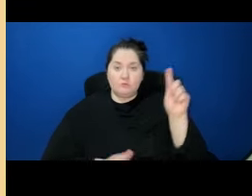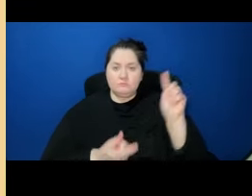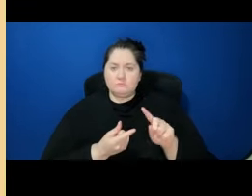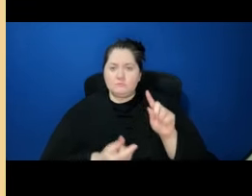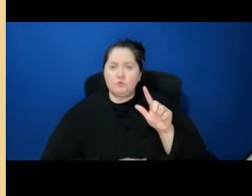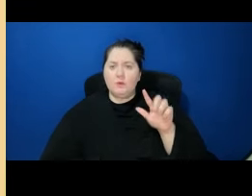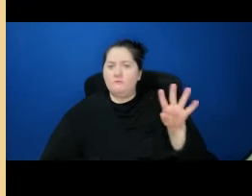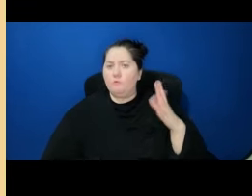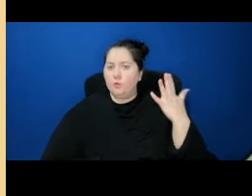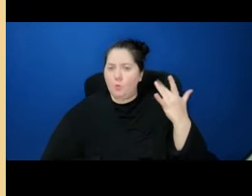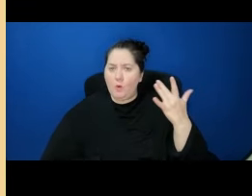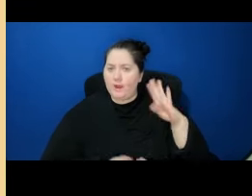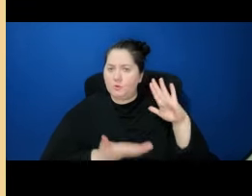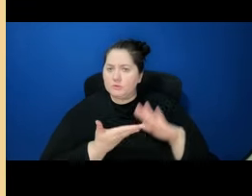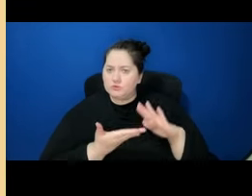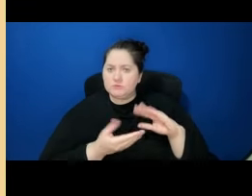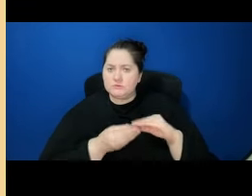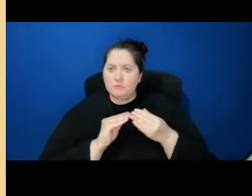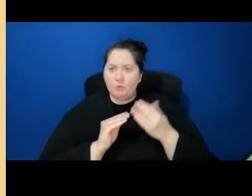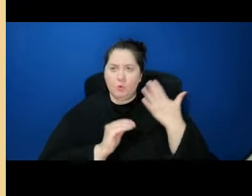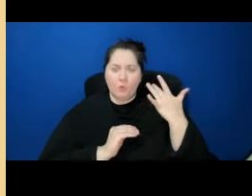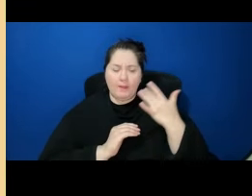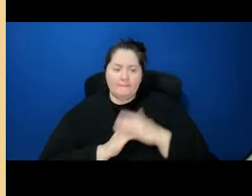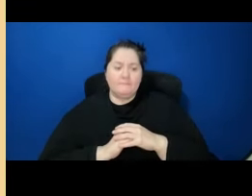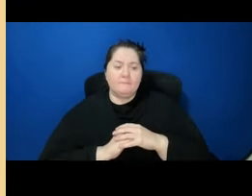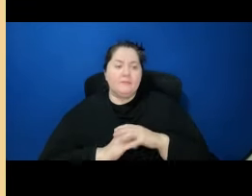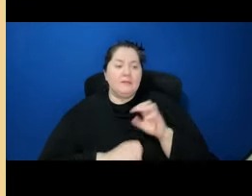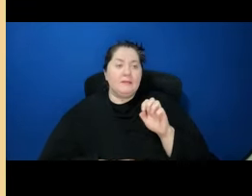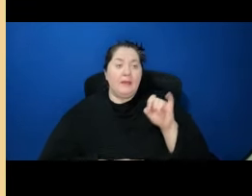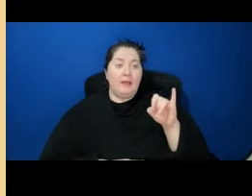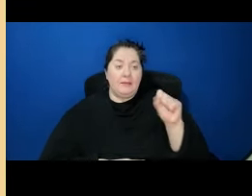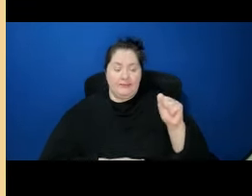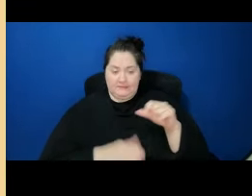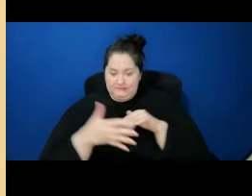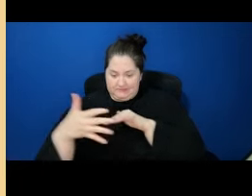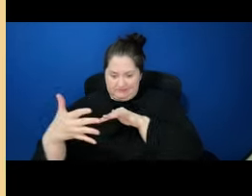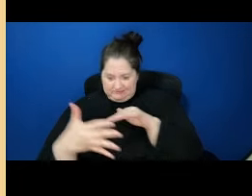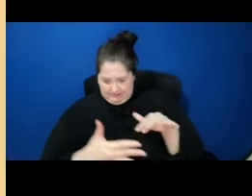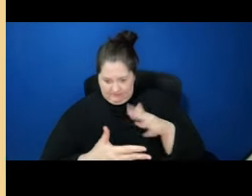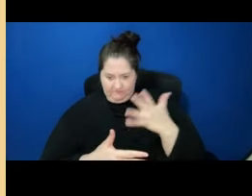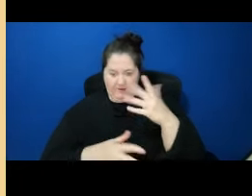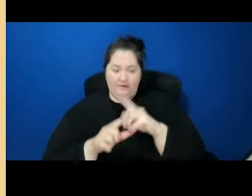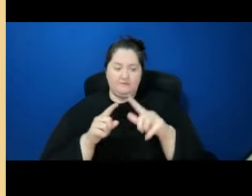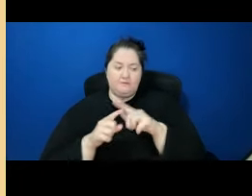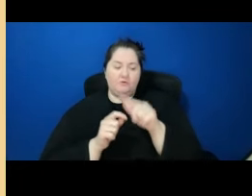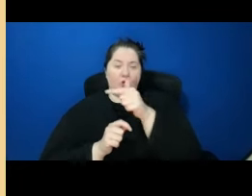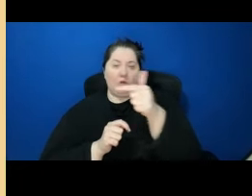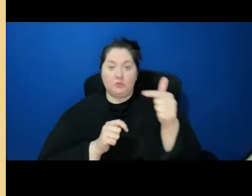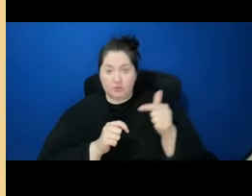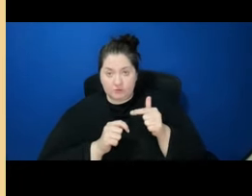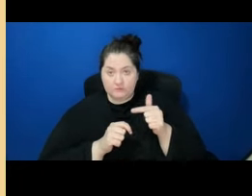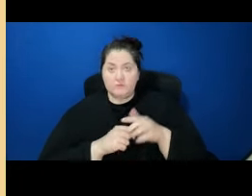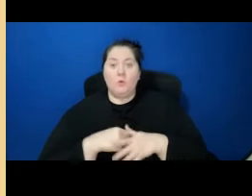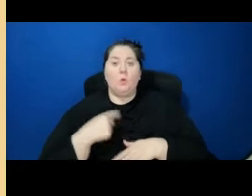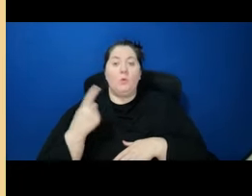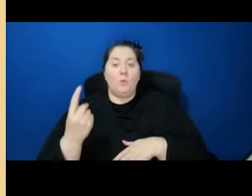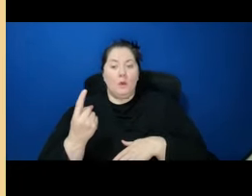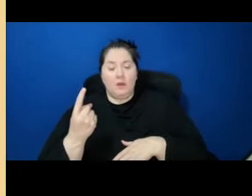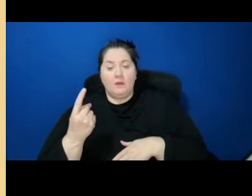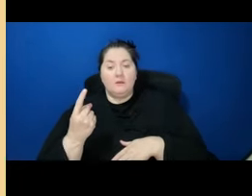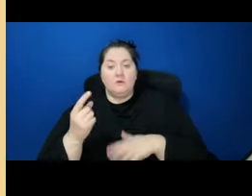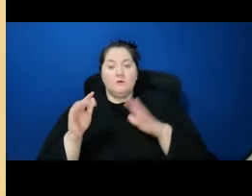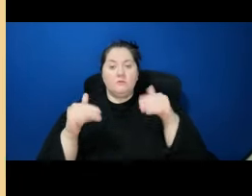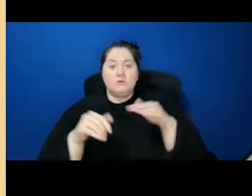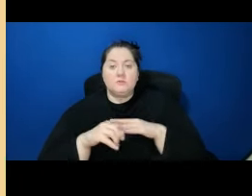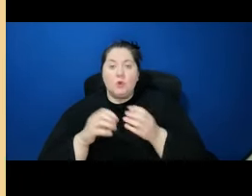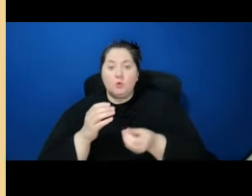in this proposal. So the EIS actually studied five different alternatives, one of which focused on